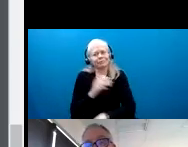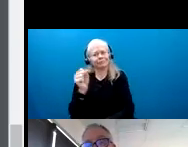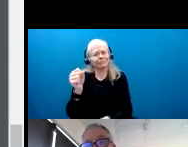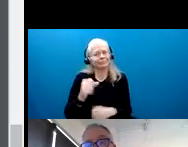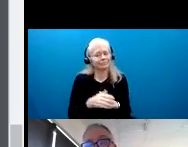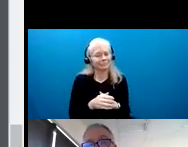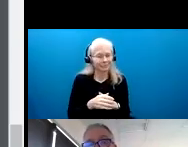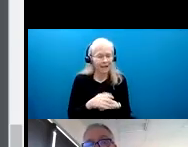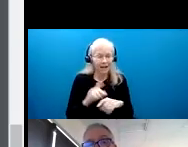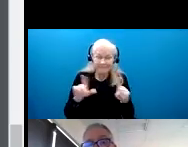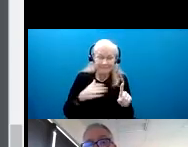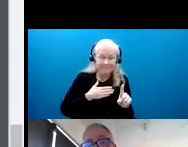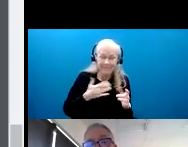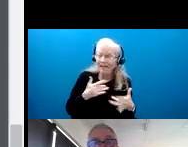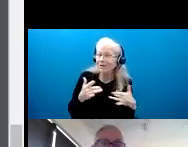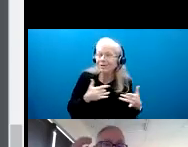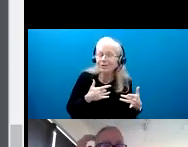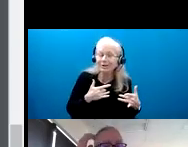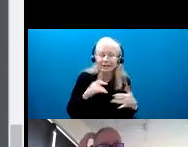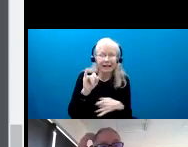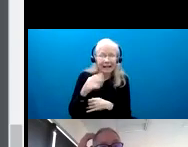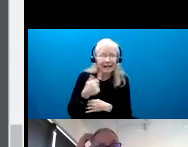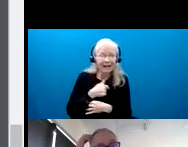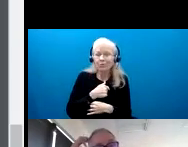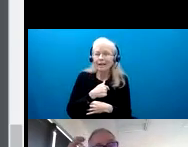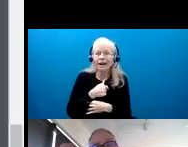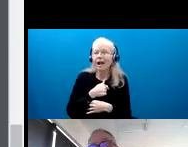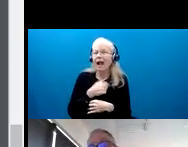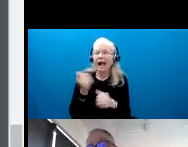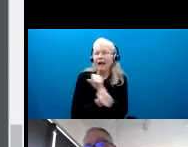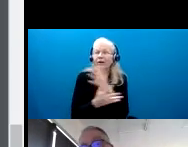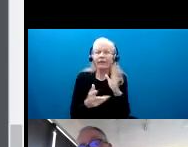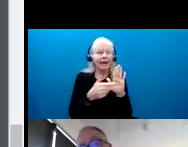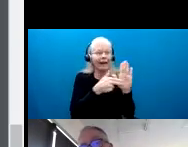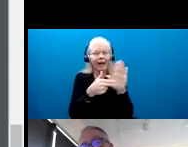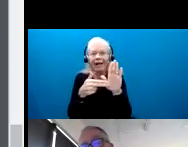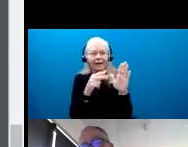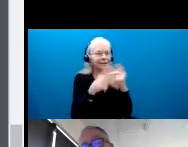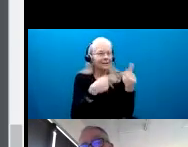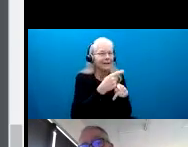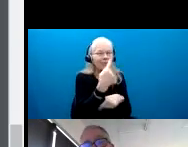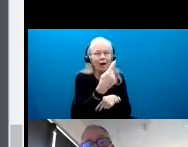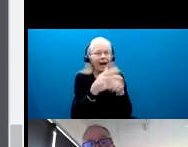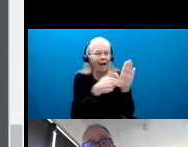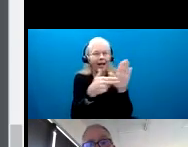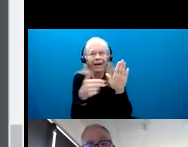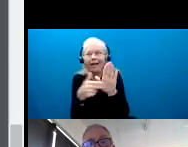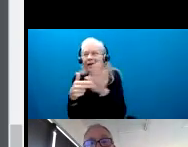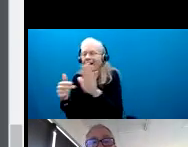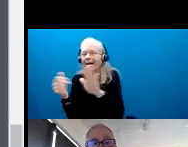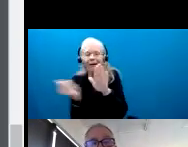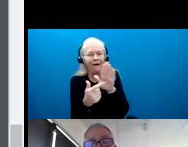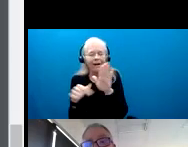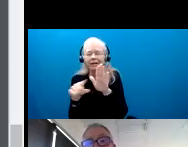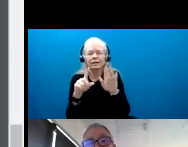My concern is that if we put everything into a type 1 and if it's not realistic